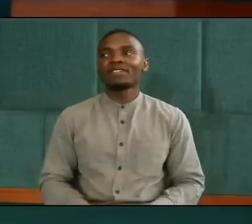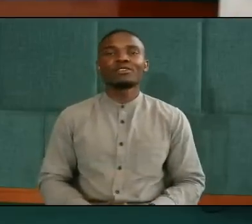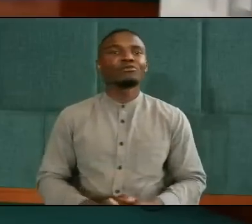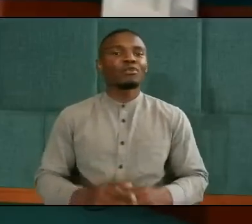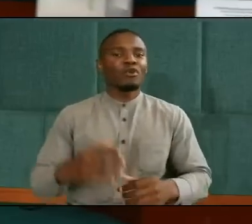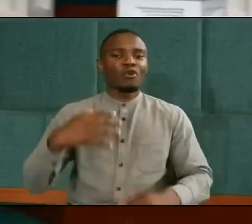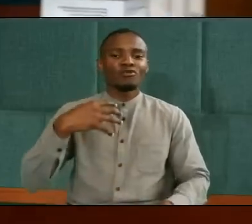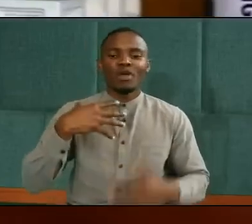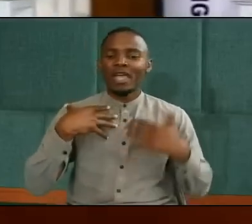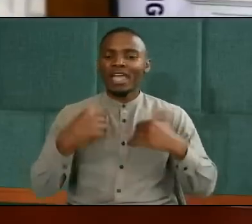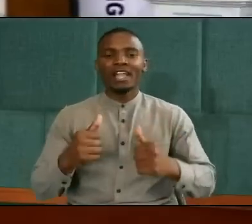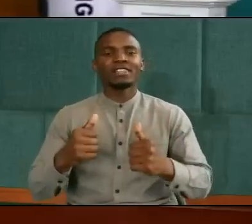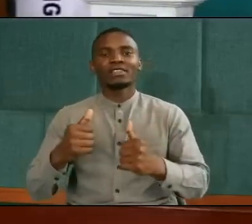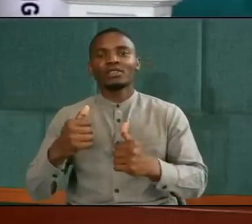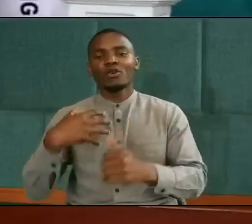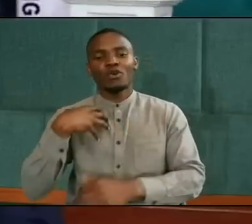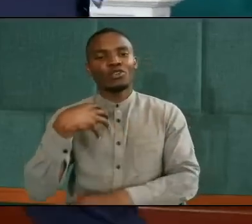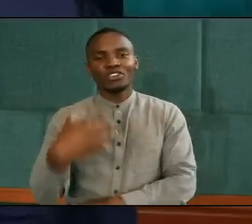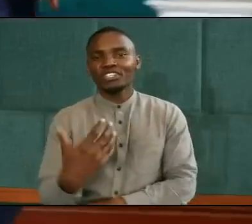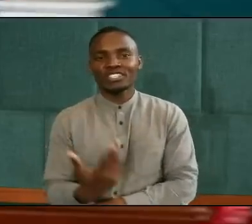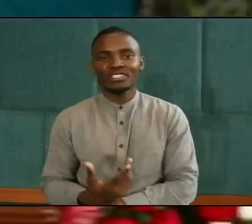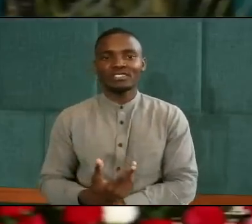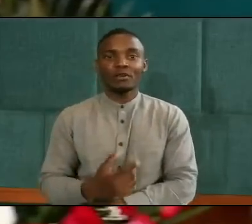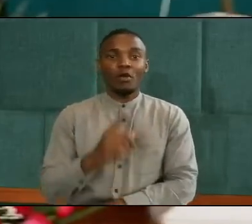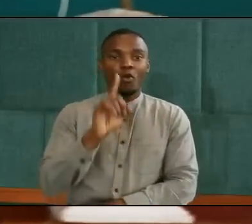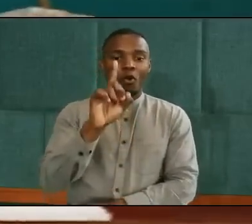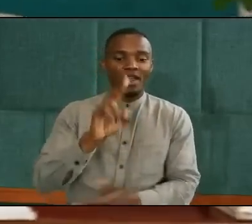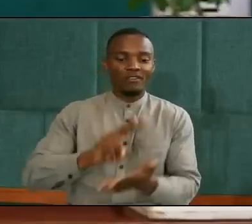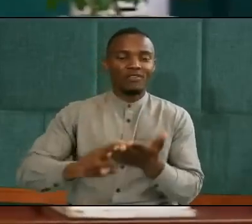and health. One verse away.